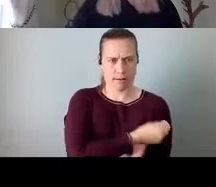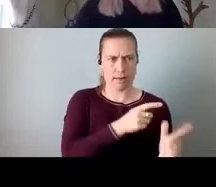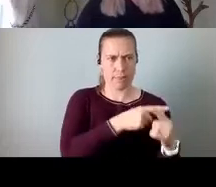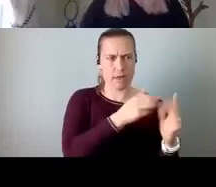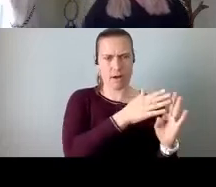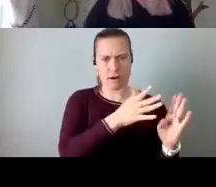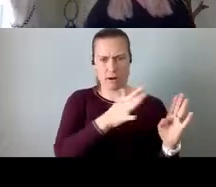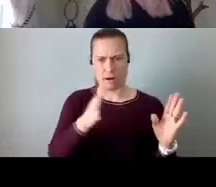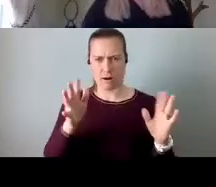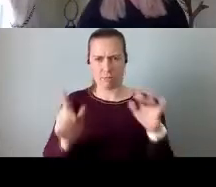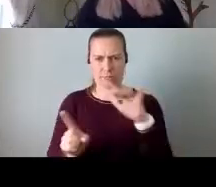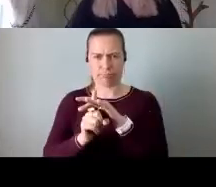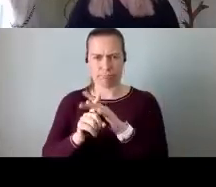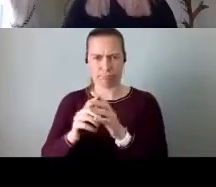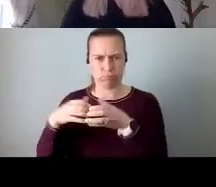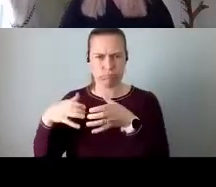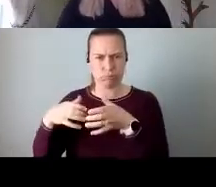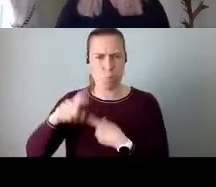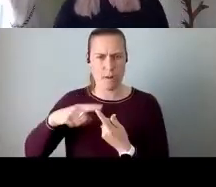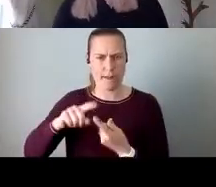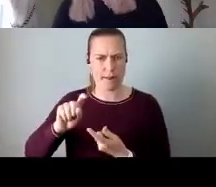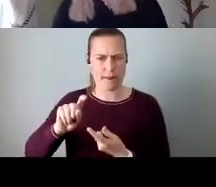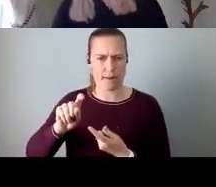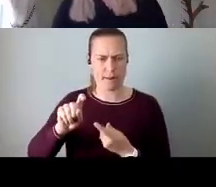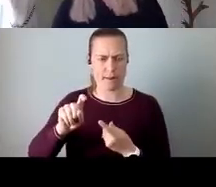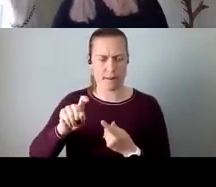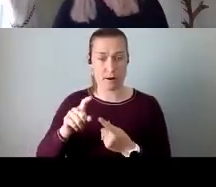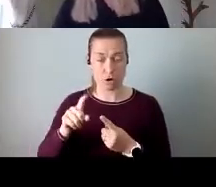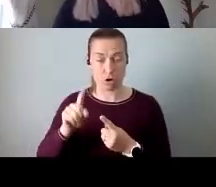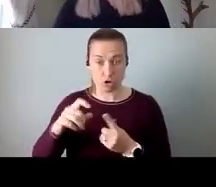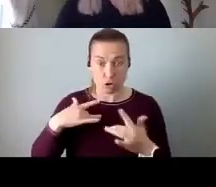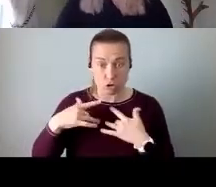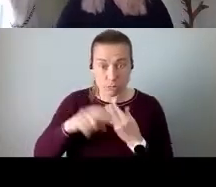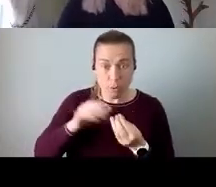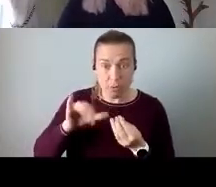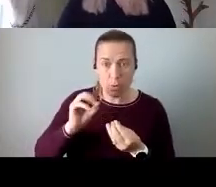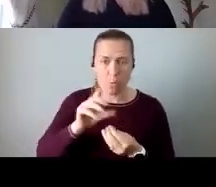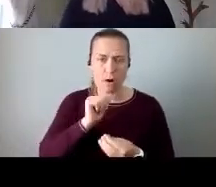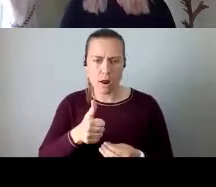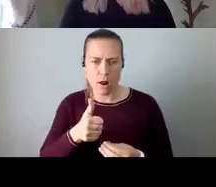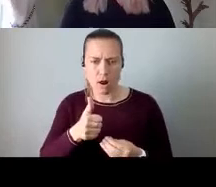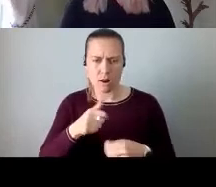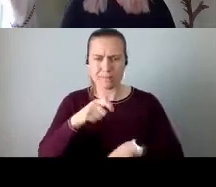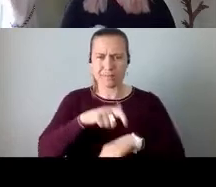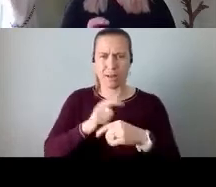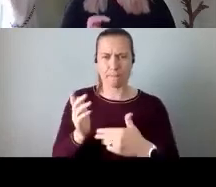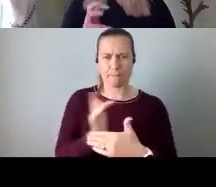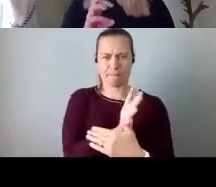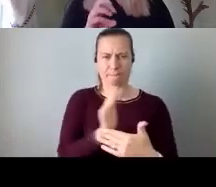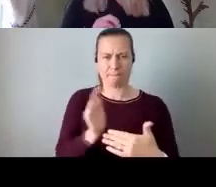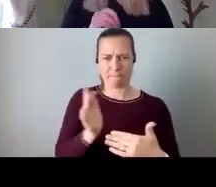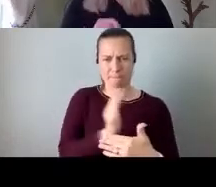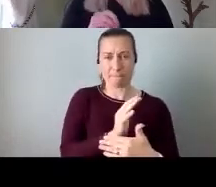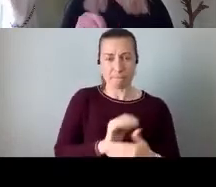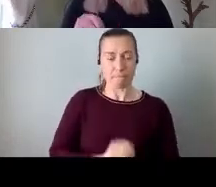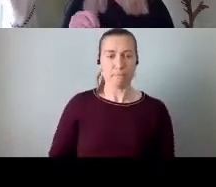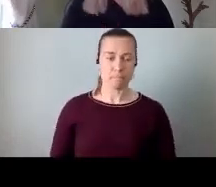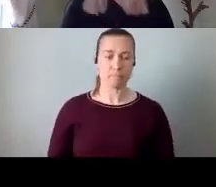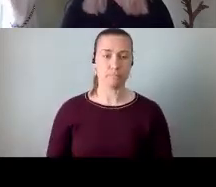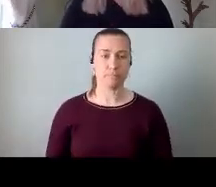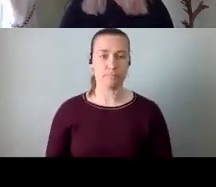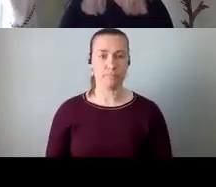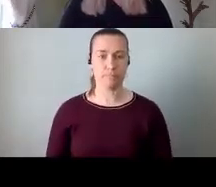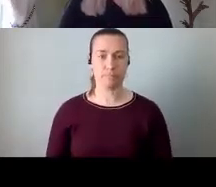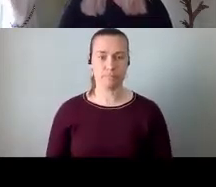what we can anticipate, and whether we should worry about those lymph nodes or not. And so I think one of the most important